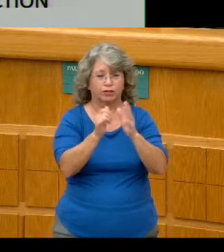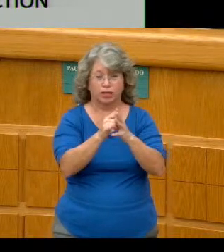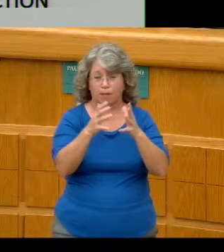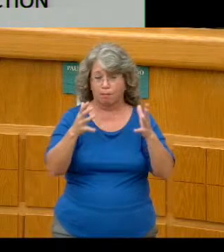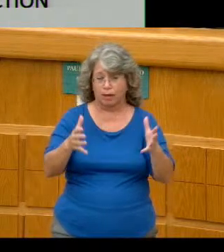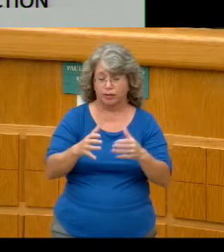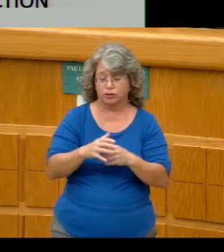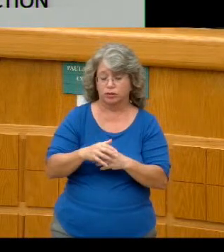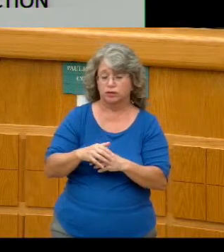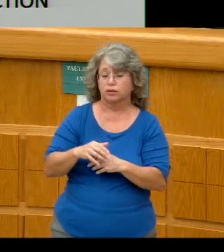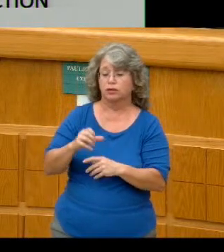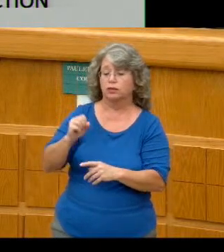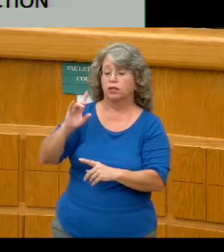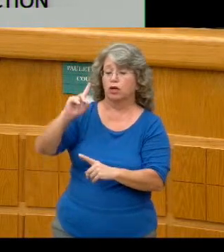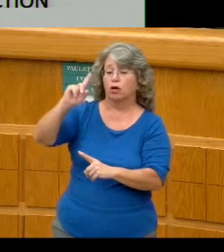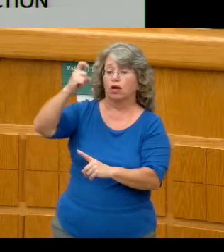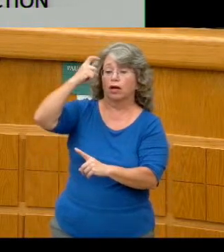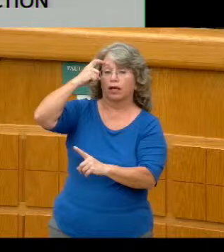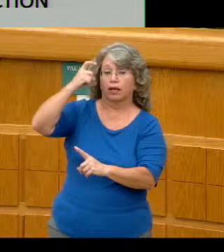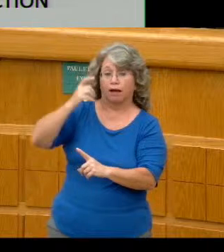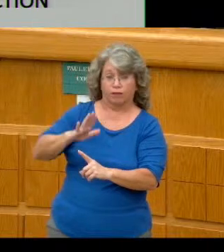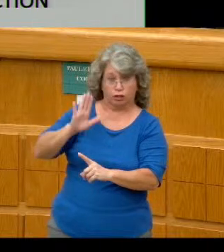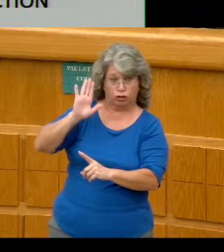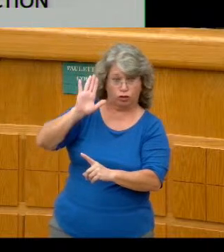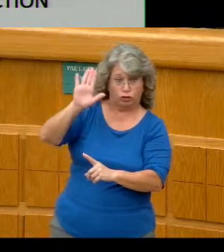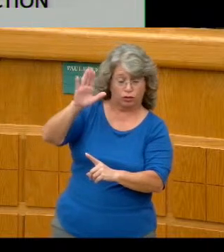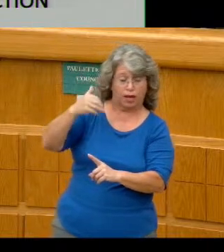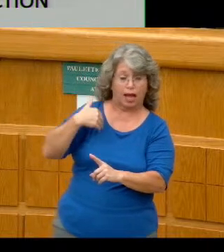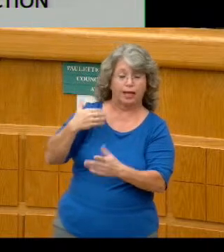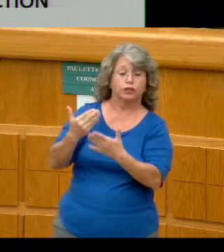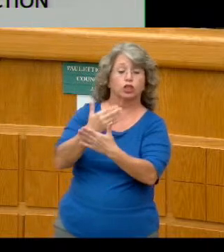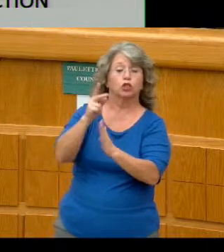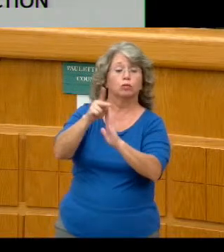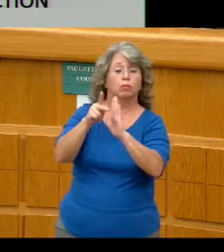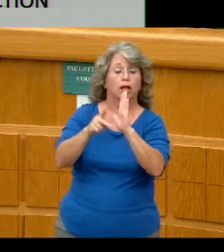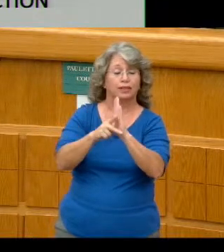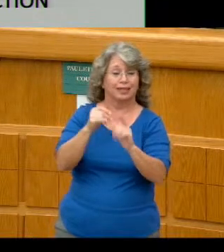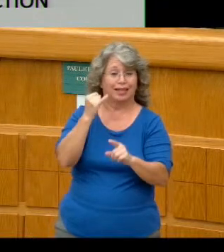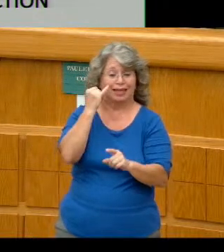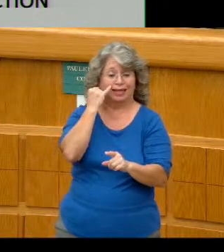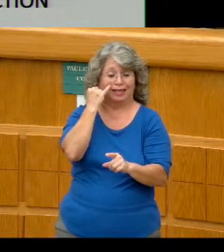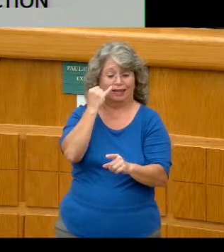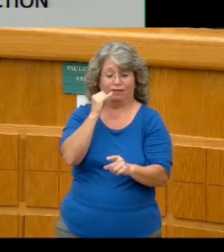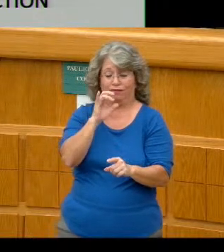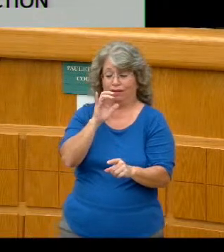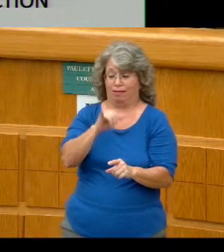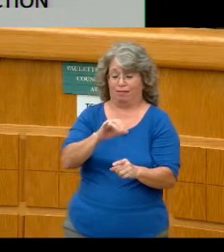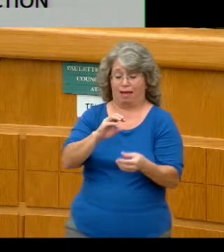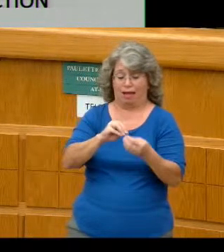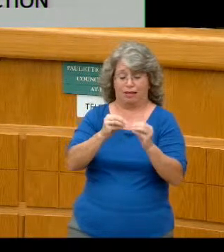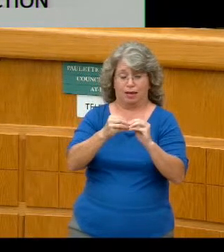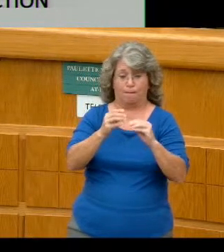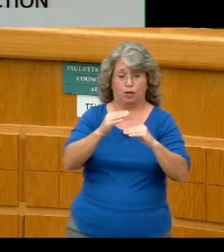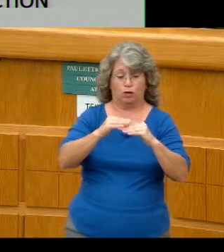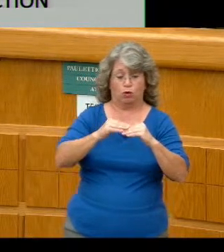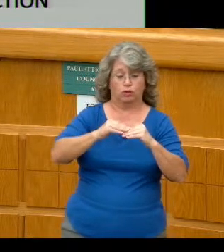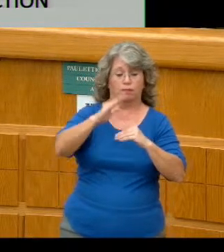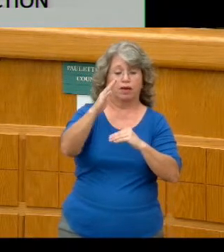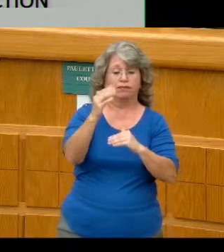has a new policy in place where if this number goes above 15% for 7 days in a